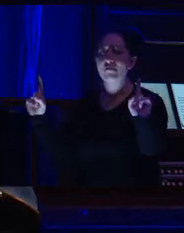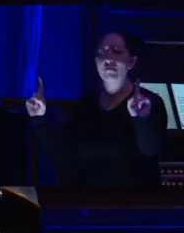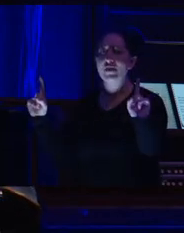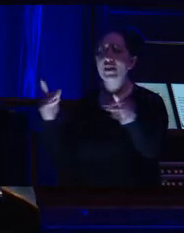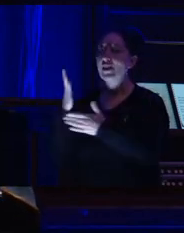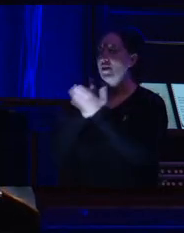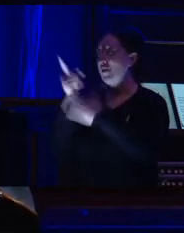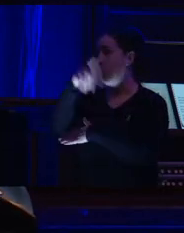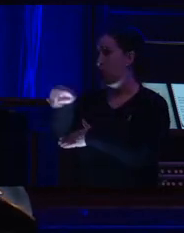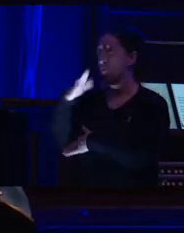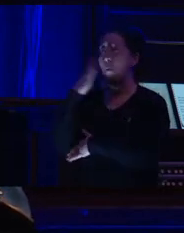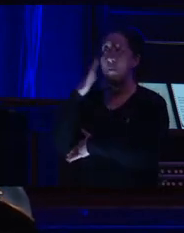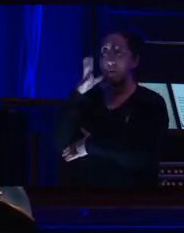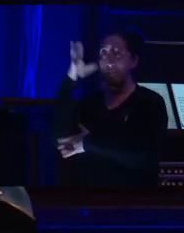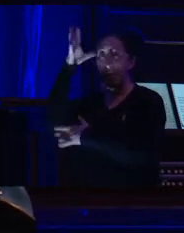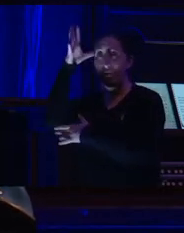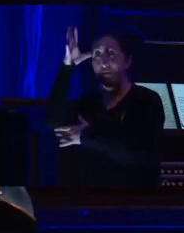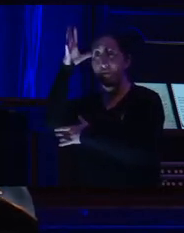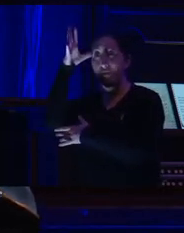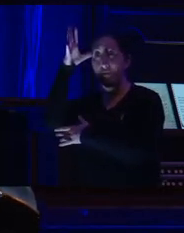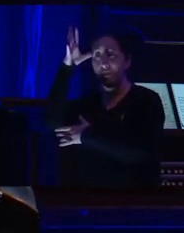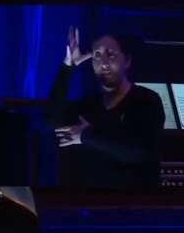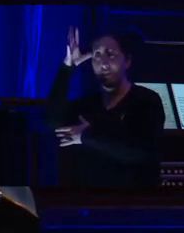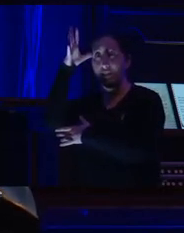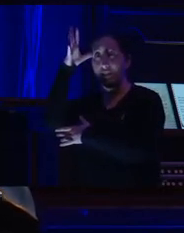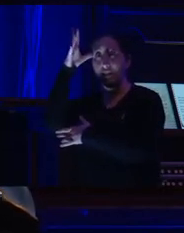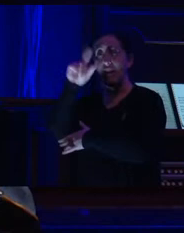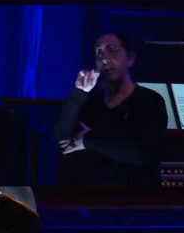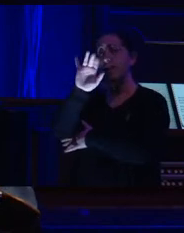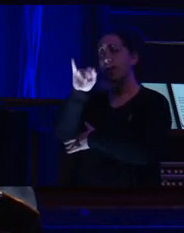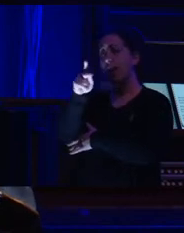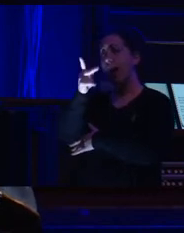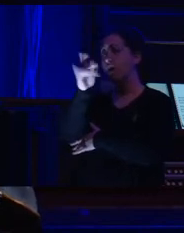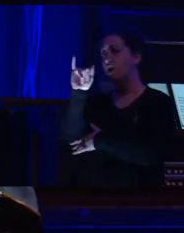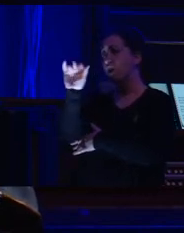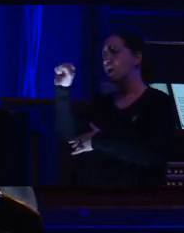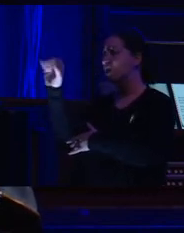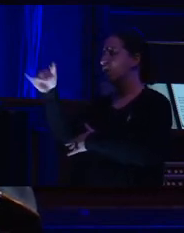Some of you know that my parents, Takashi and Sachiko,